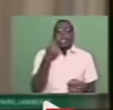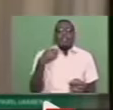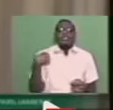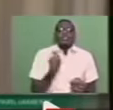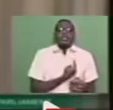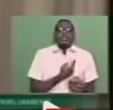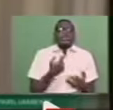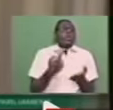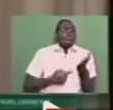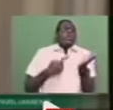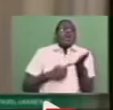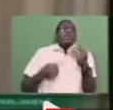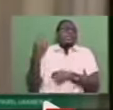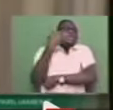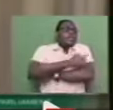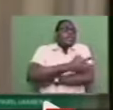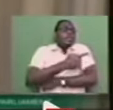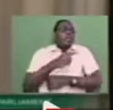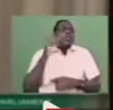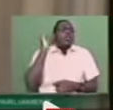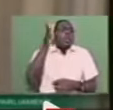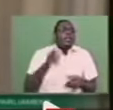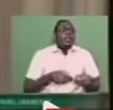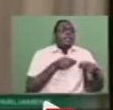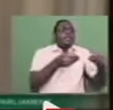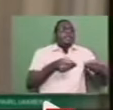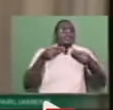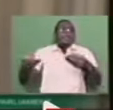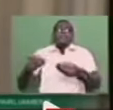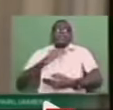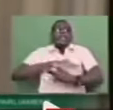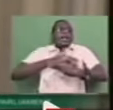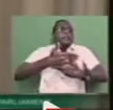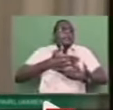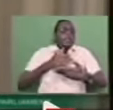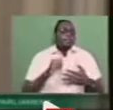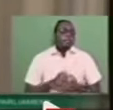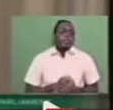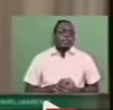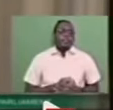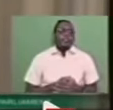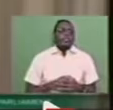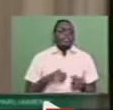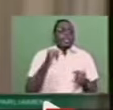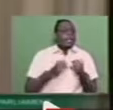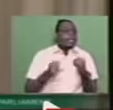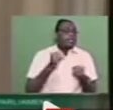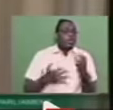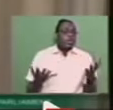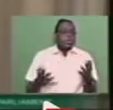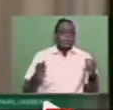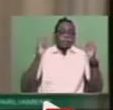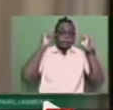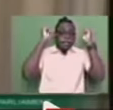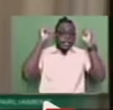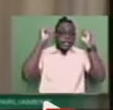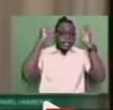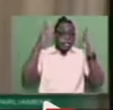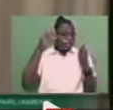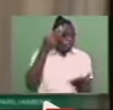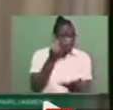making. On Monday last, the Minister of Finance rhapsodized about his